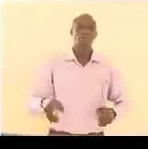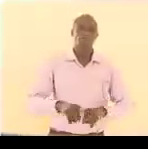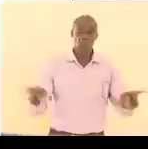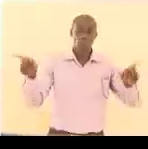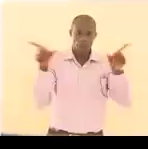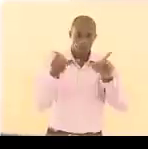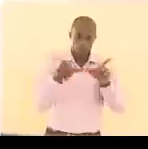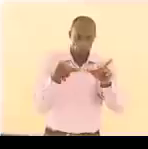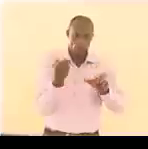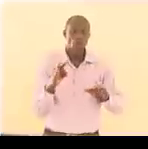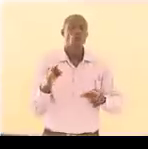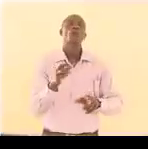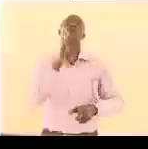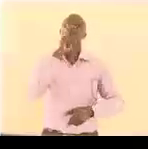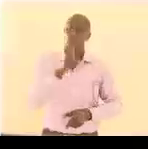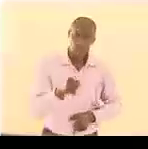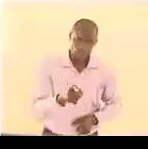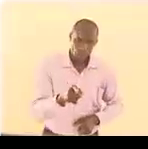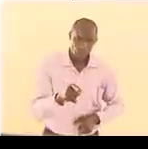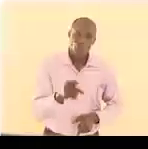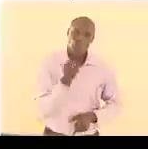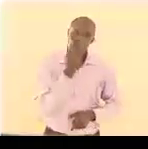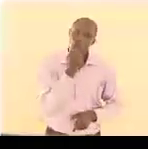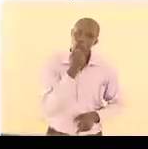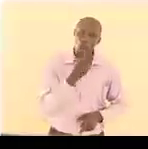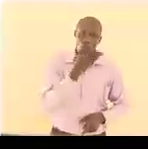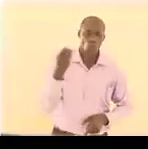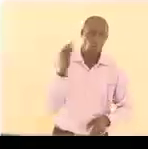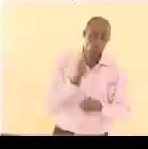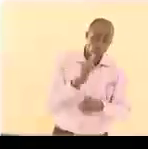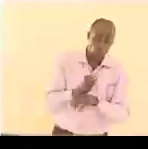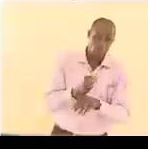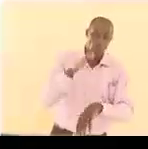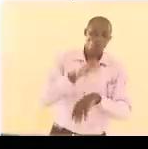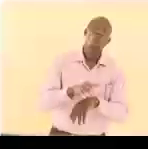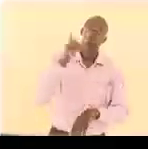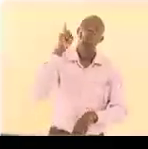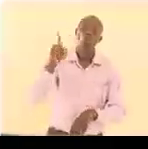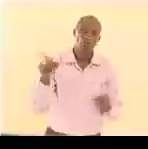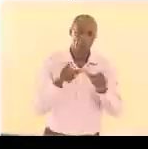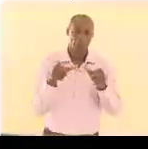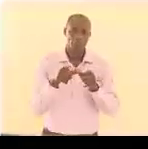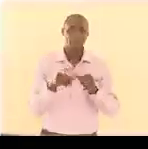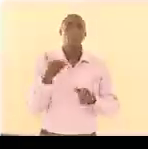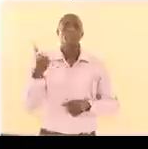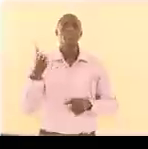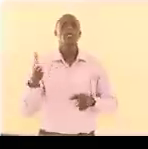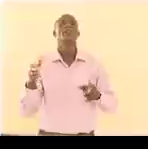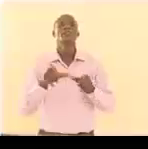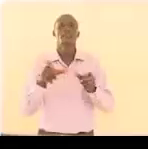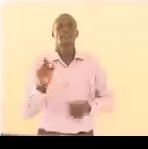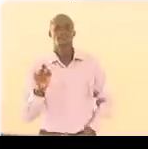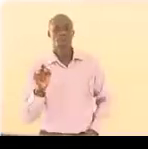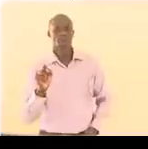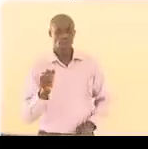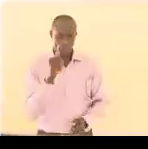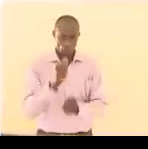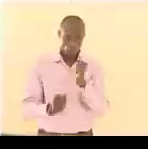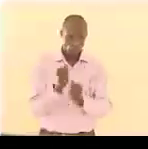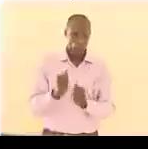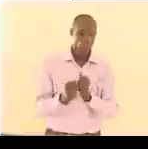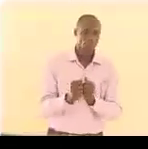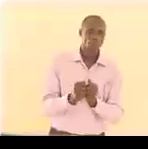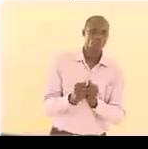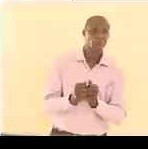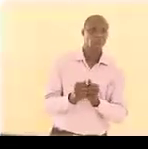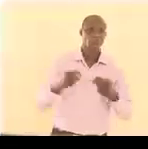layers or dimensions of reality. Thomas was functioning on only one dimension. There are layers